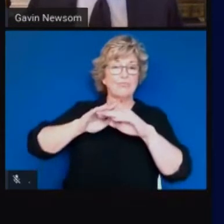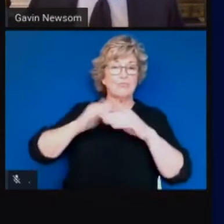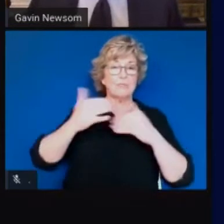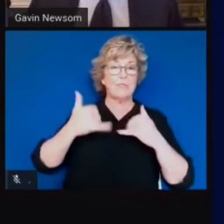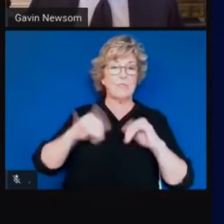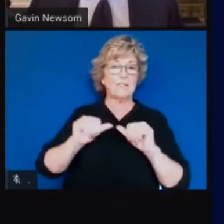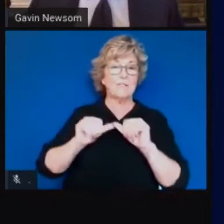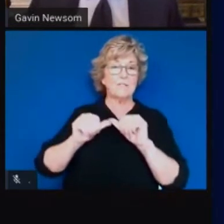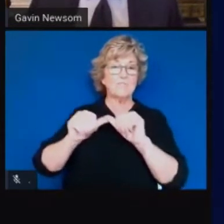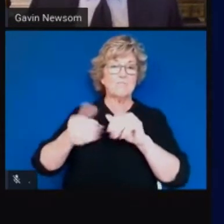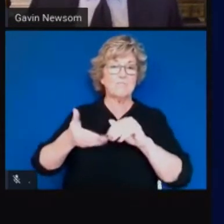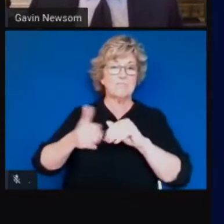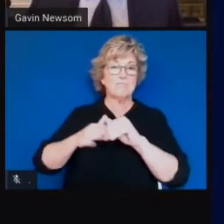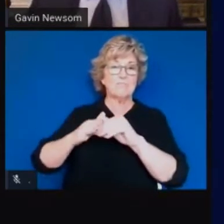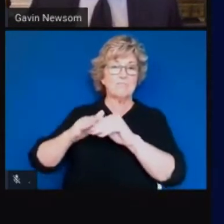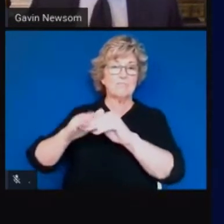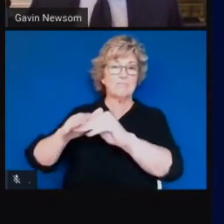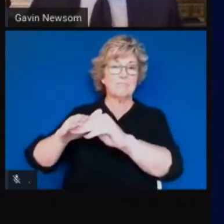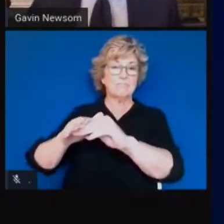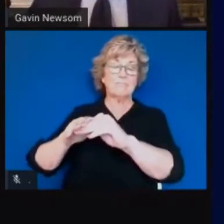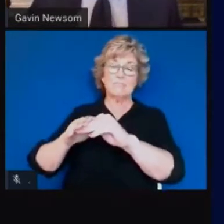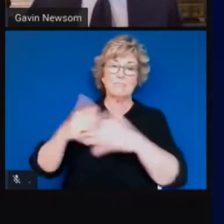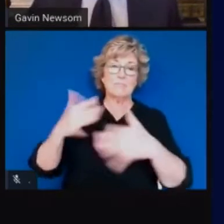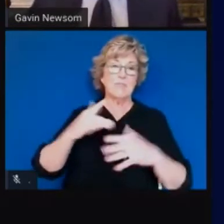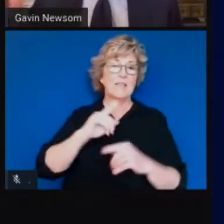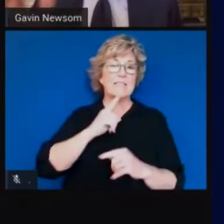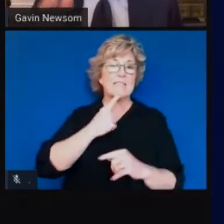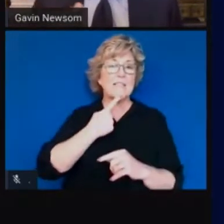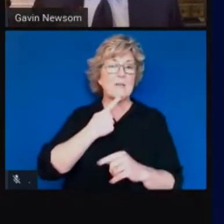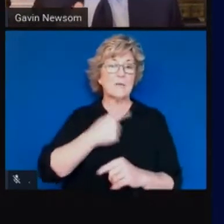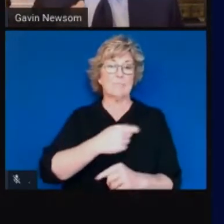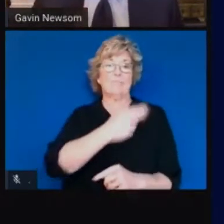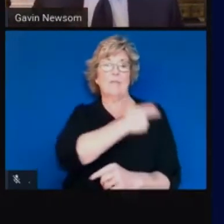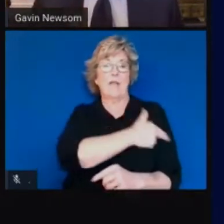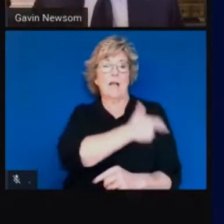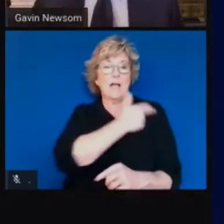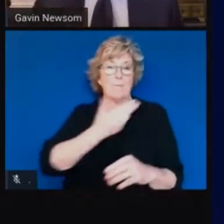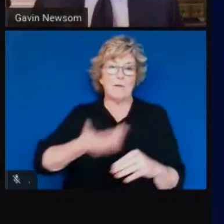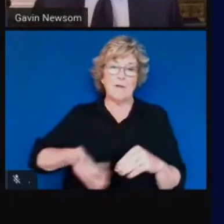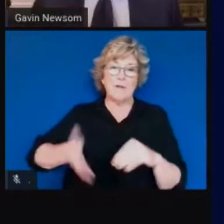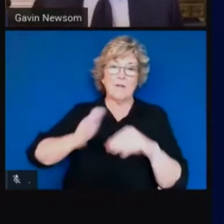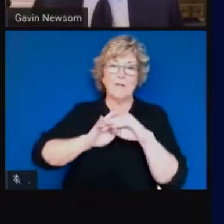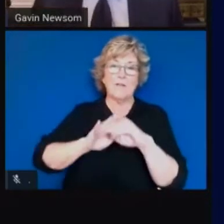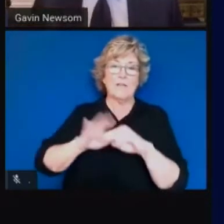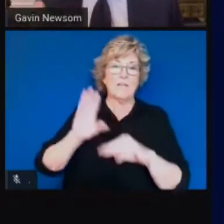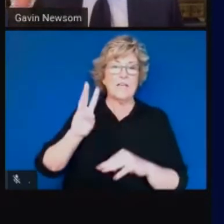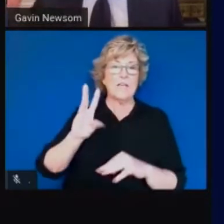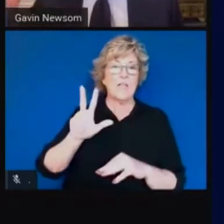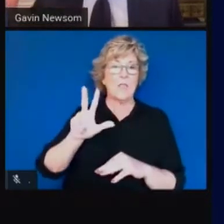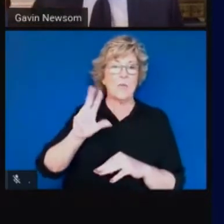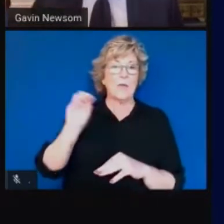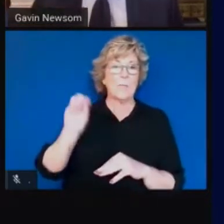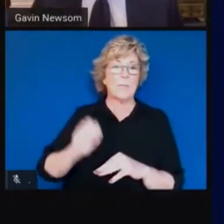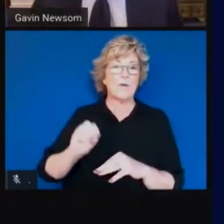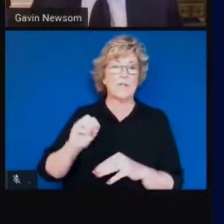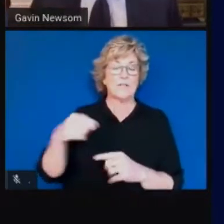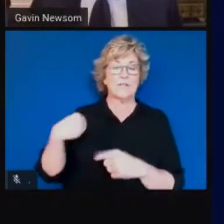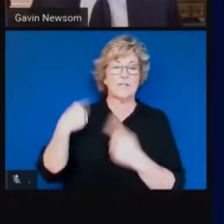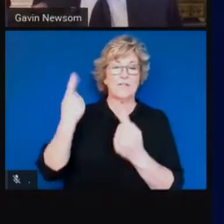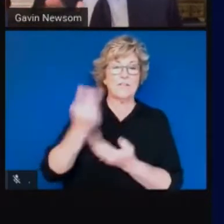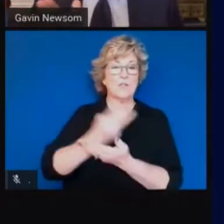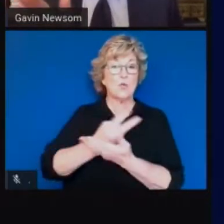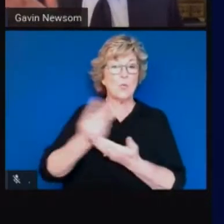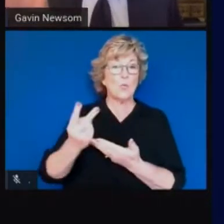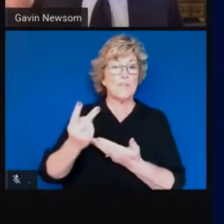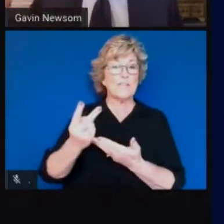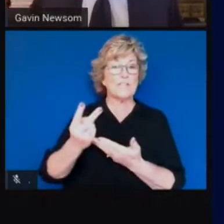growing rather acutely. Hospitalizations, not surprisingly, 63% increase over a 14-day period. You're